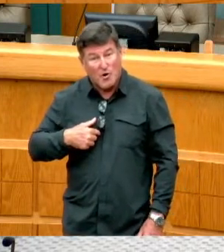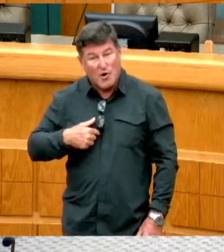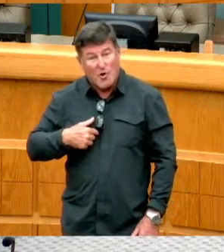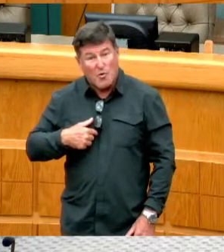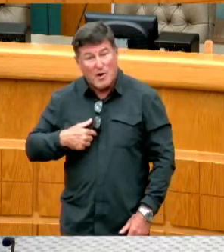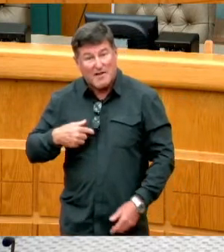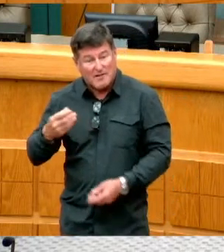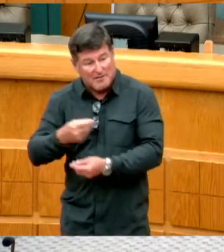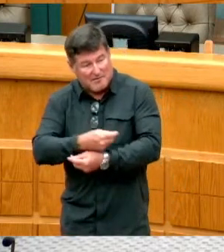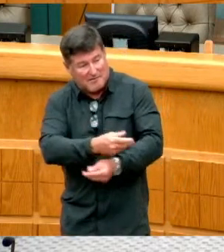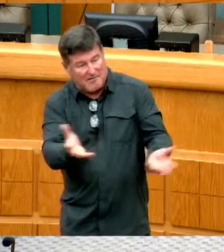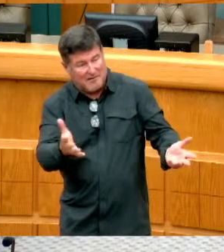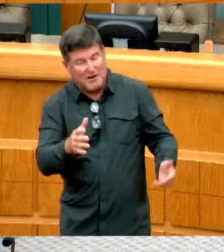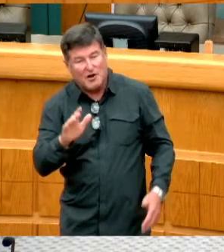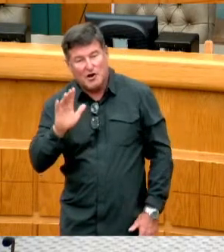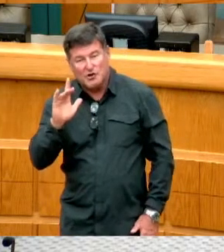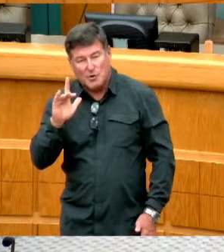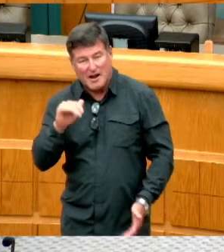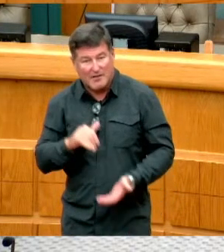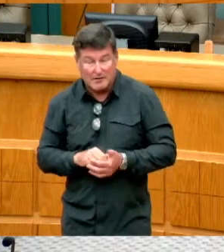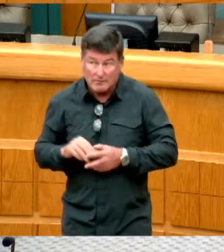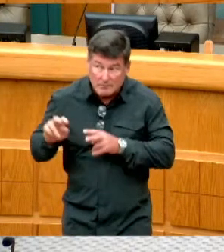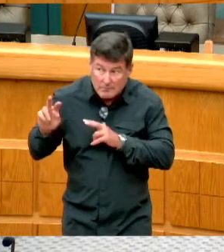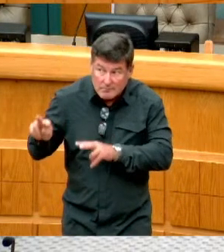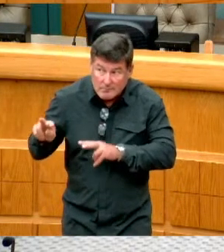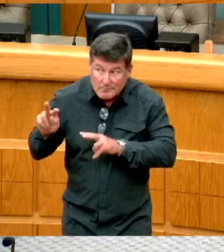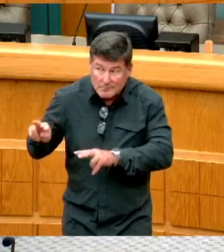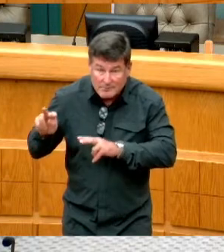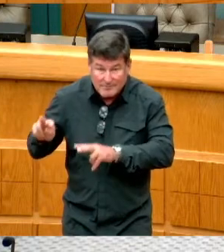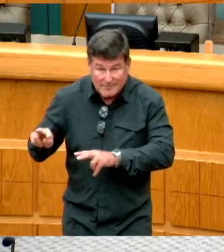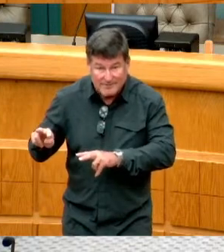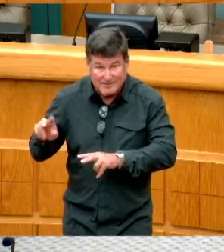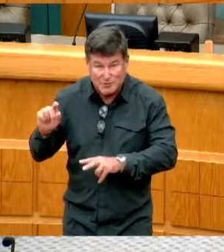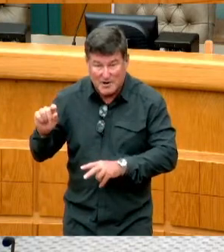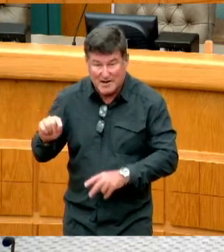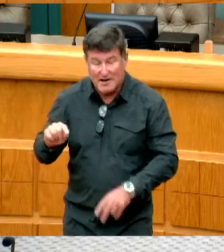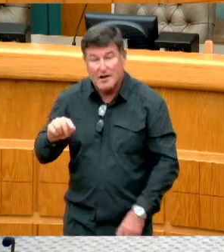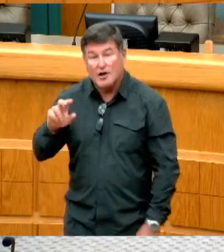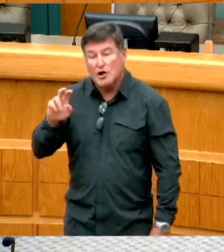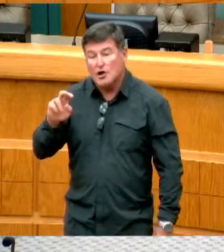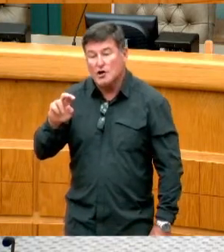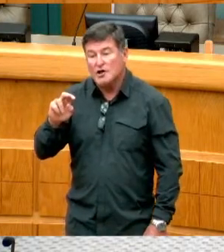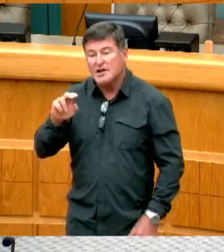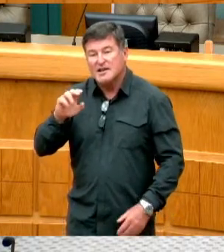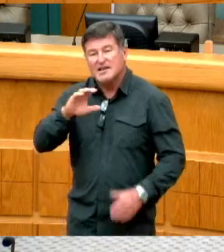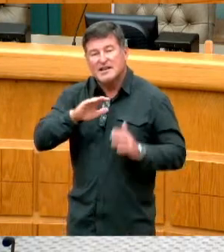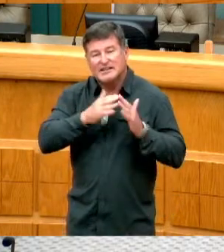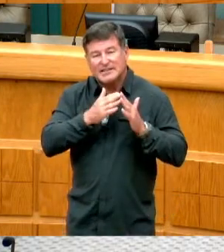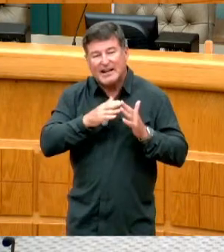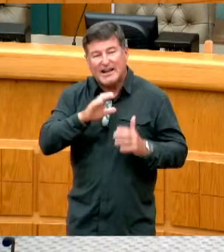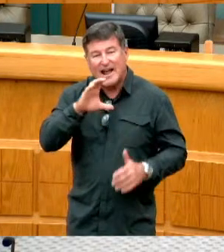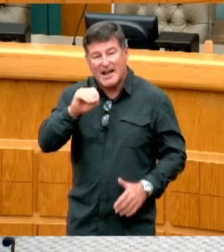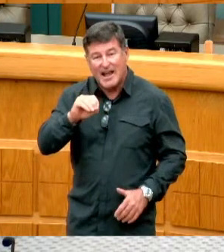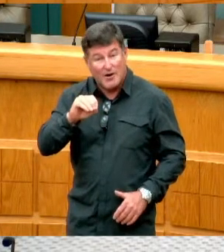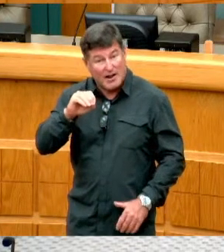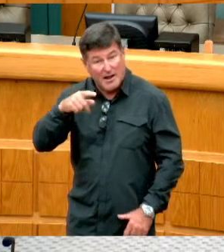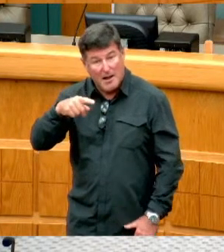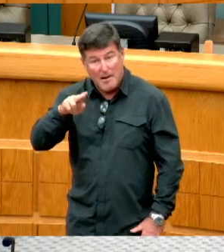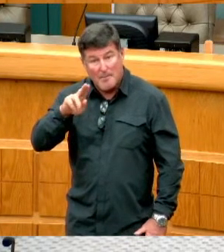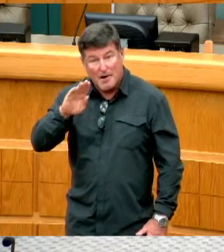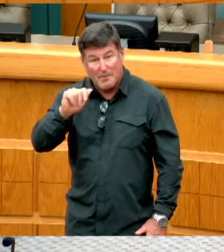been distributed. So we are not the only provider here at City County Public Health. There are